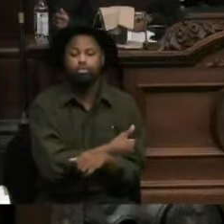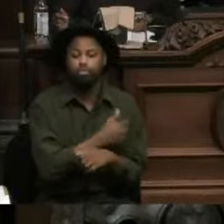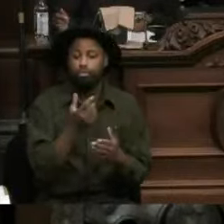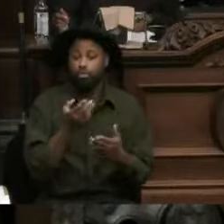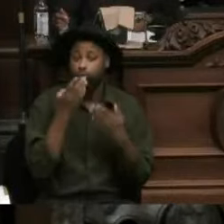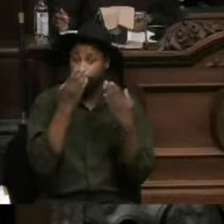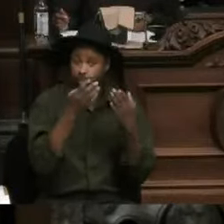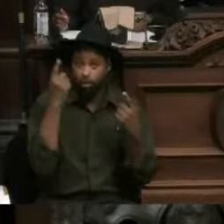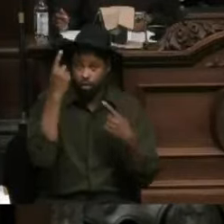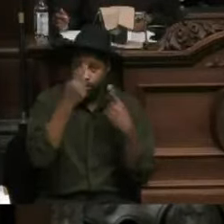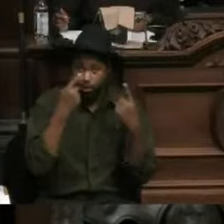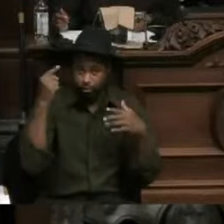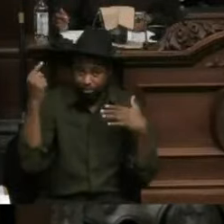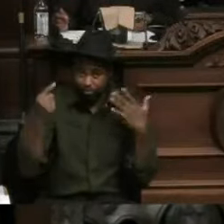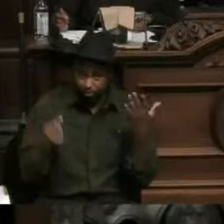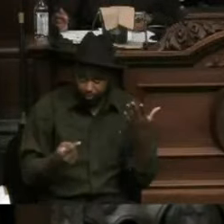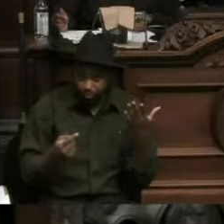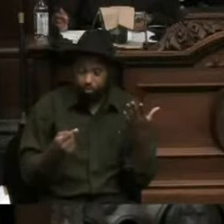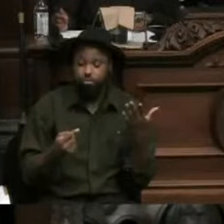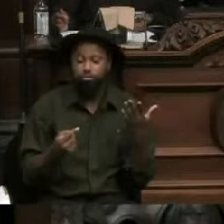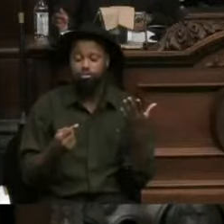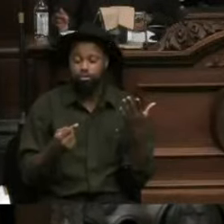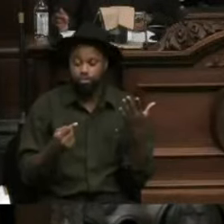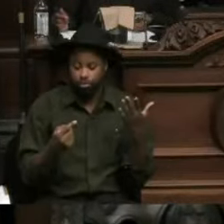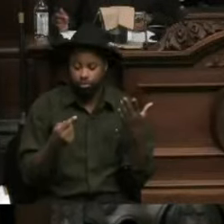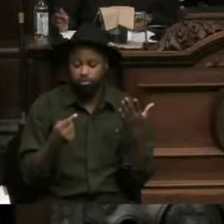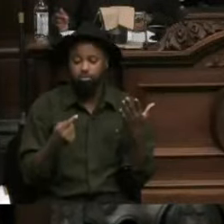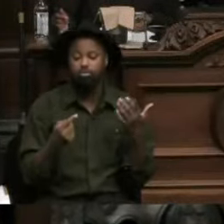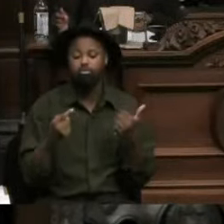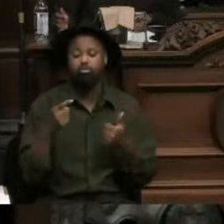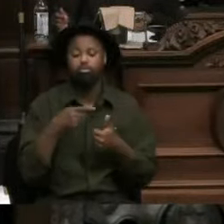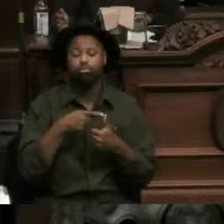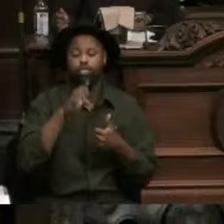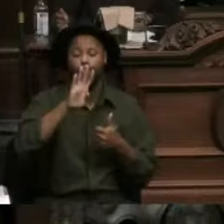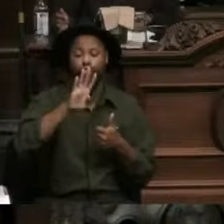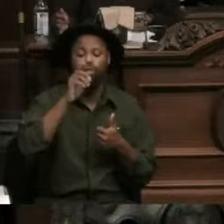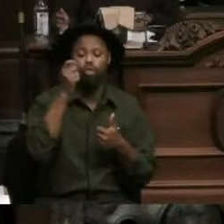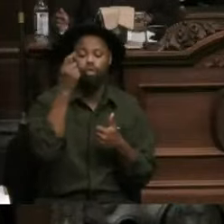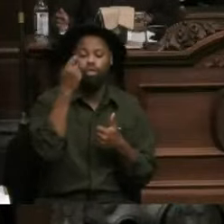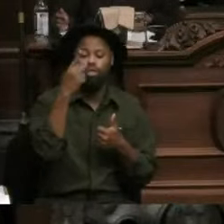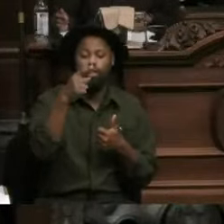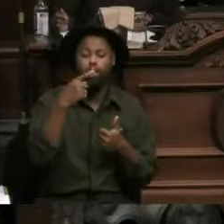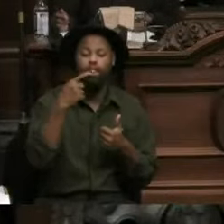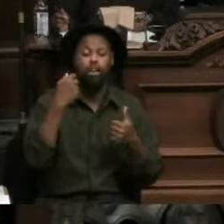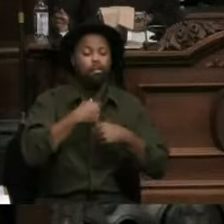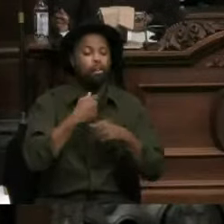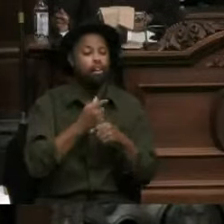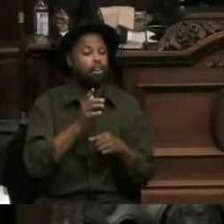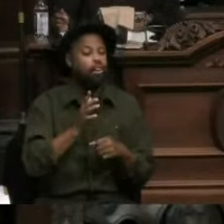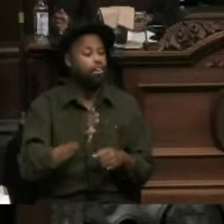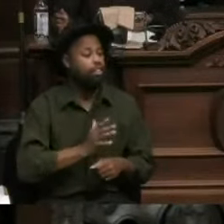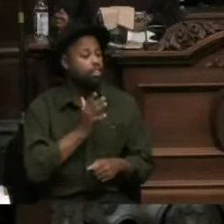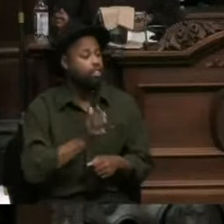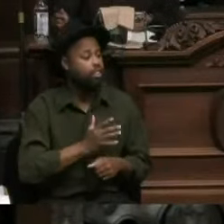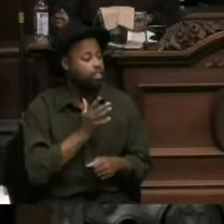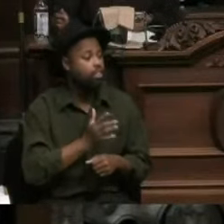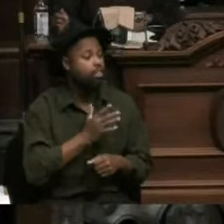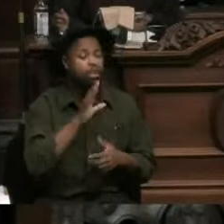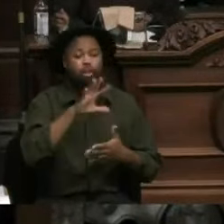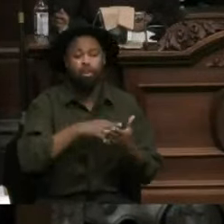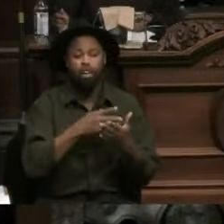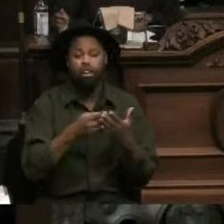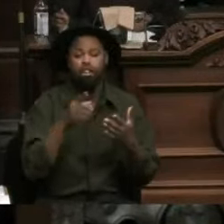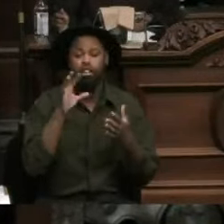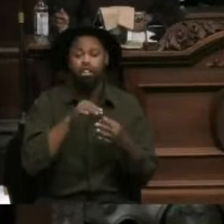for consideration the following entitled legislation. Introduction number 411, amending the official map in relation to the abandonment